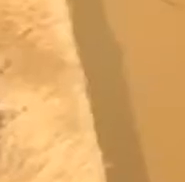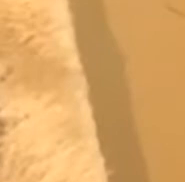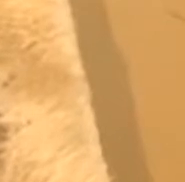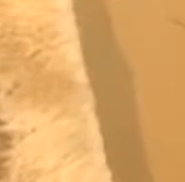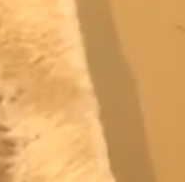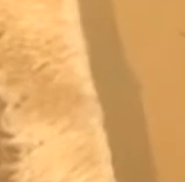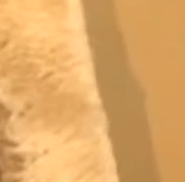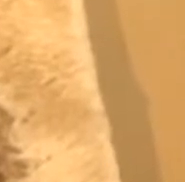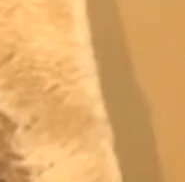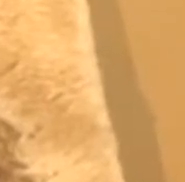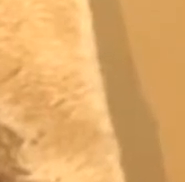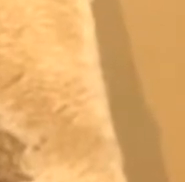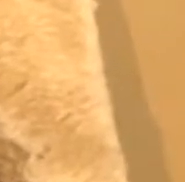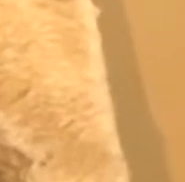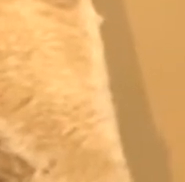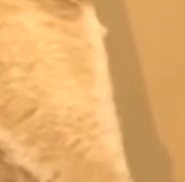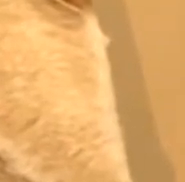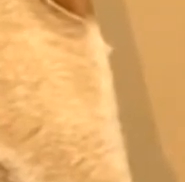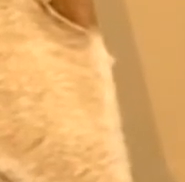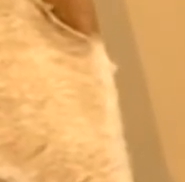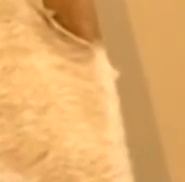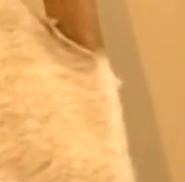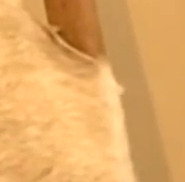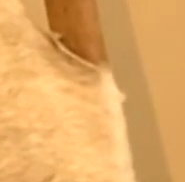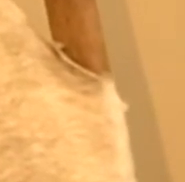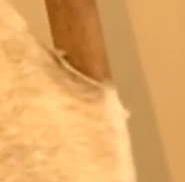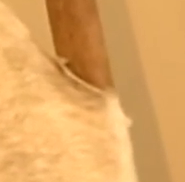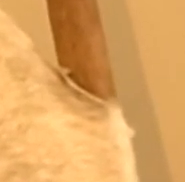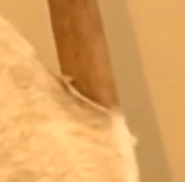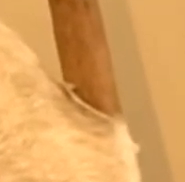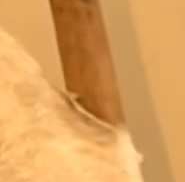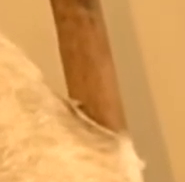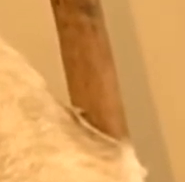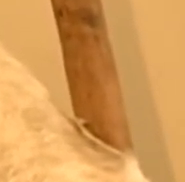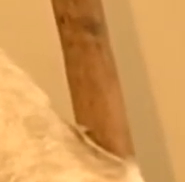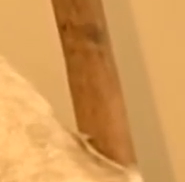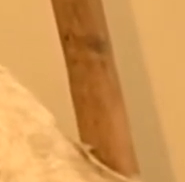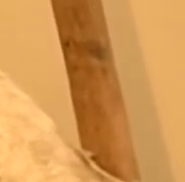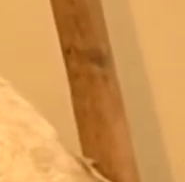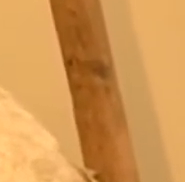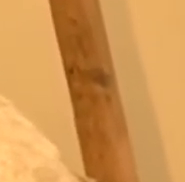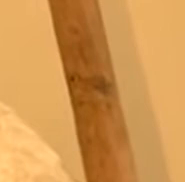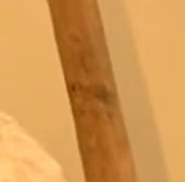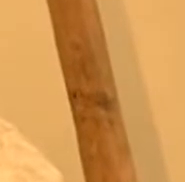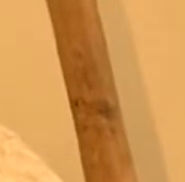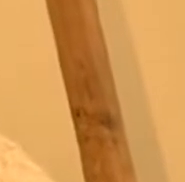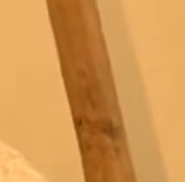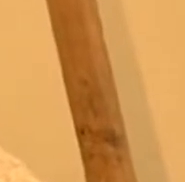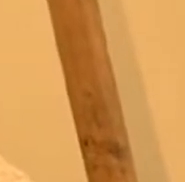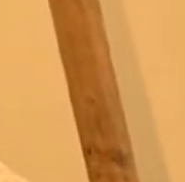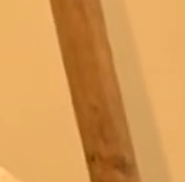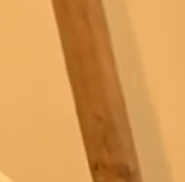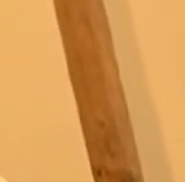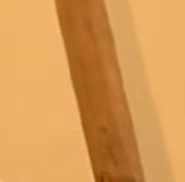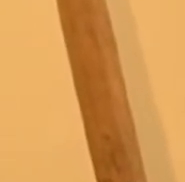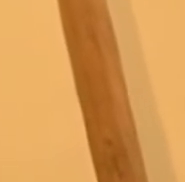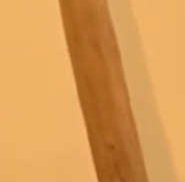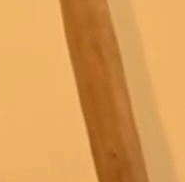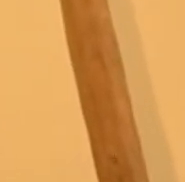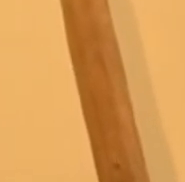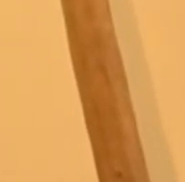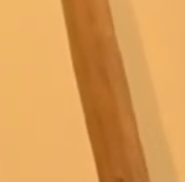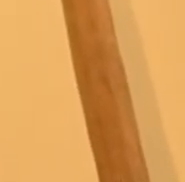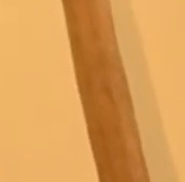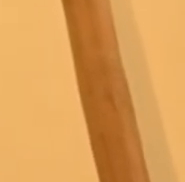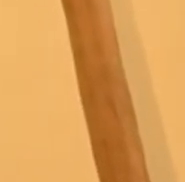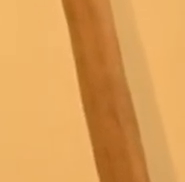Chances are some of them have never even seen the eight-stringed or the six-stringed. Quite possible. You've seen